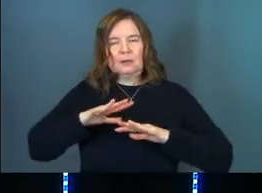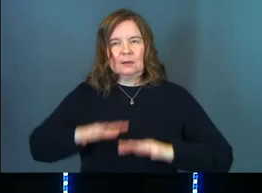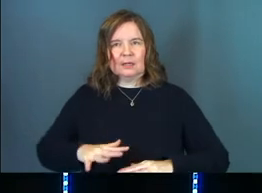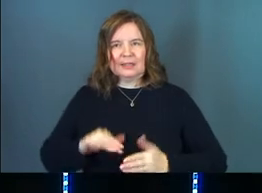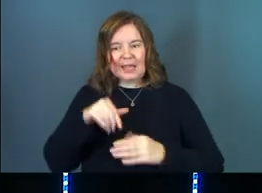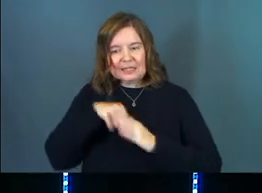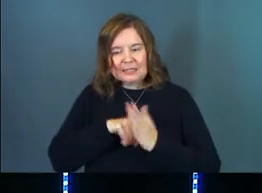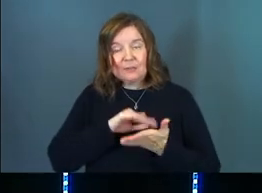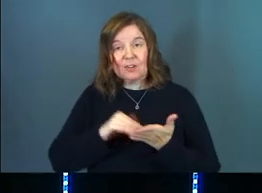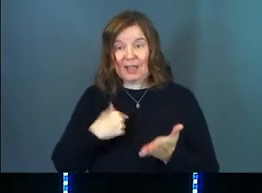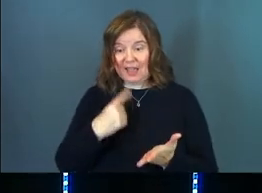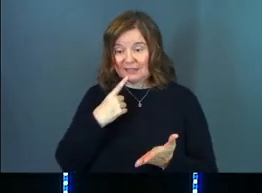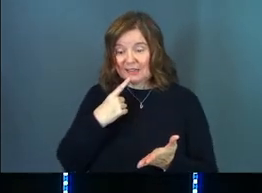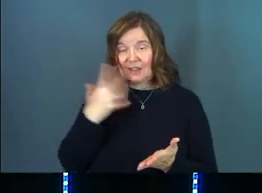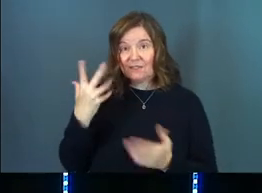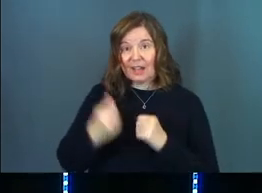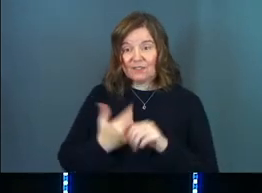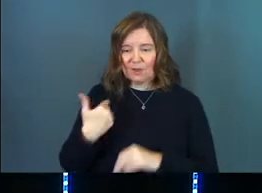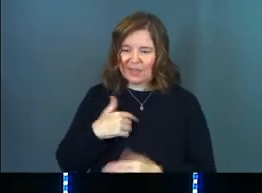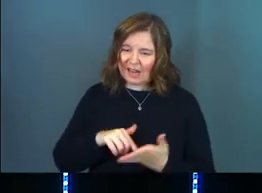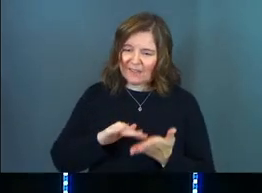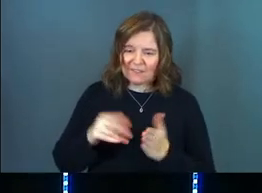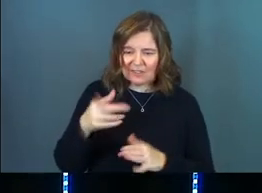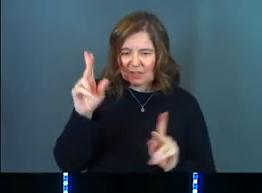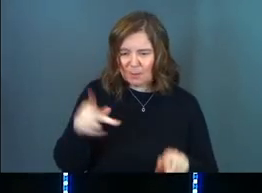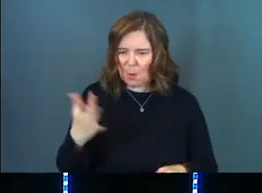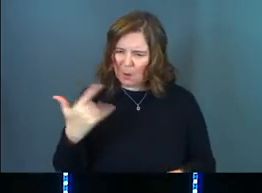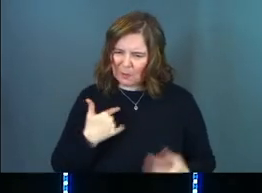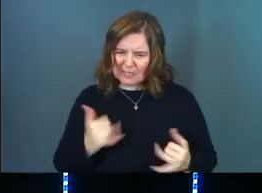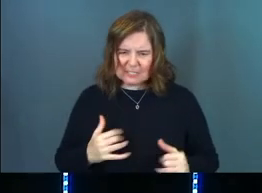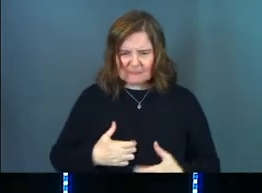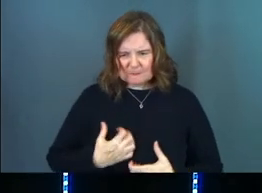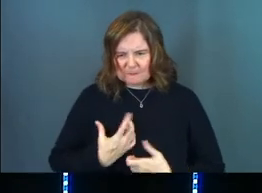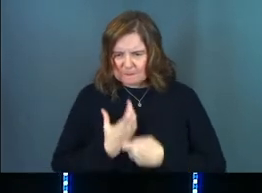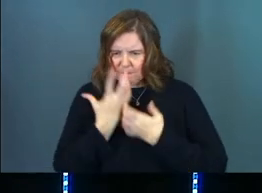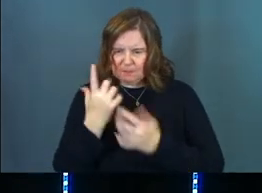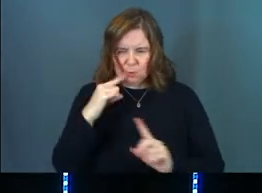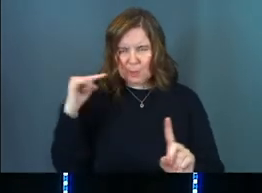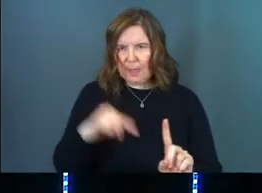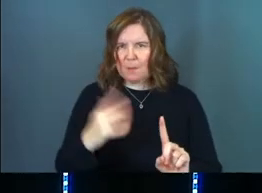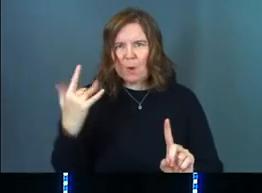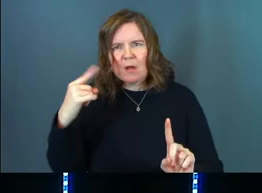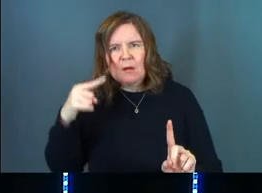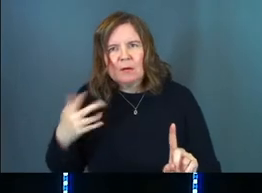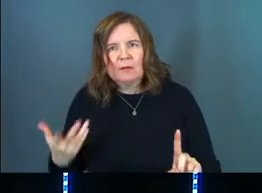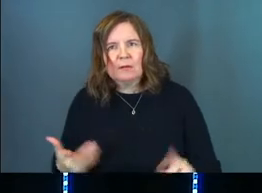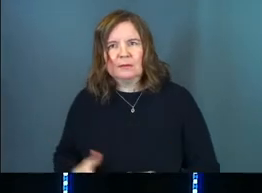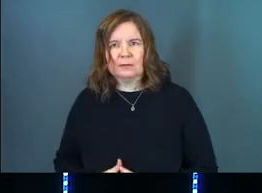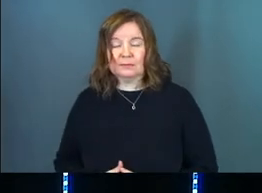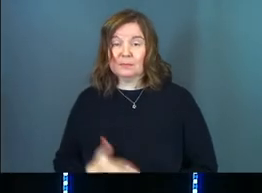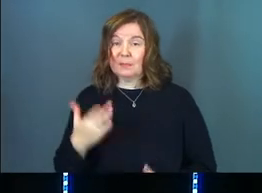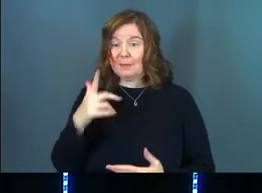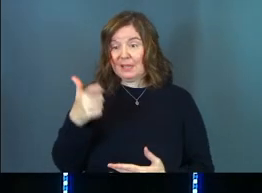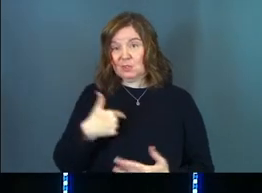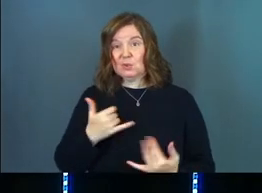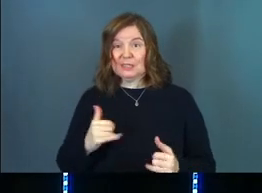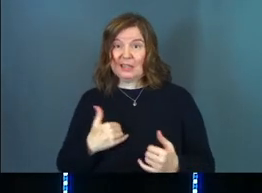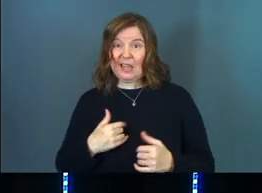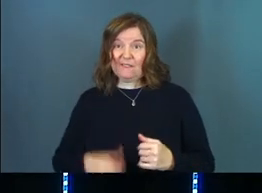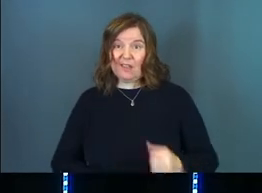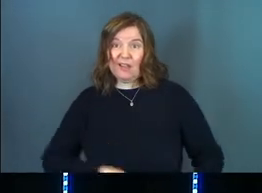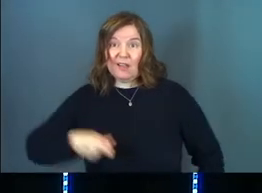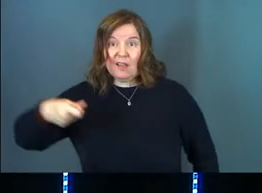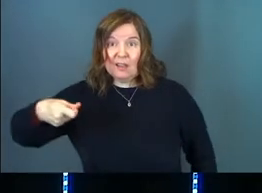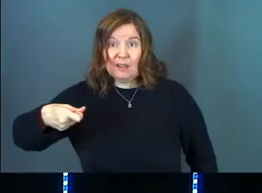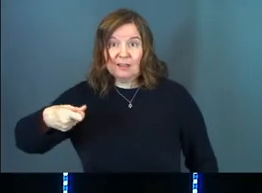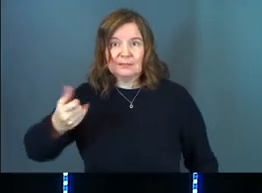deep forgiveness. You know, I said 5 years ago that I forgave this person. Why do I still feel so angry? Maybe because you still got the sword